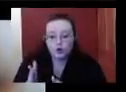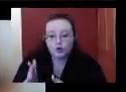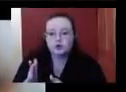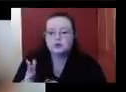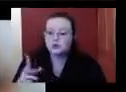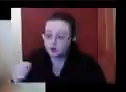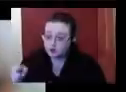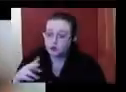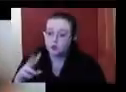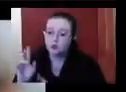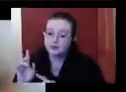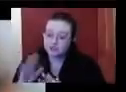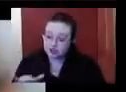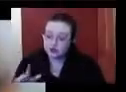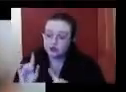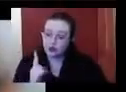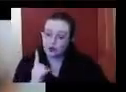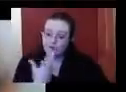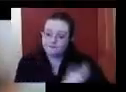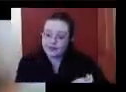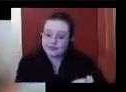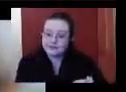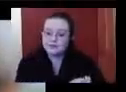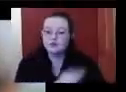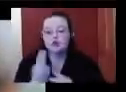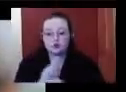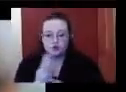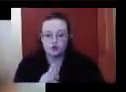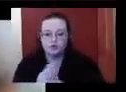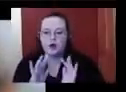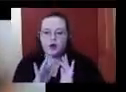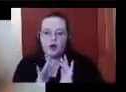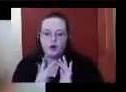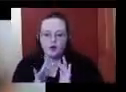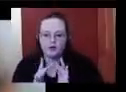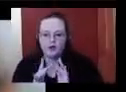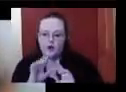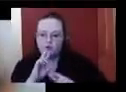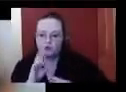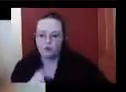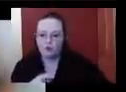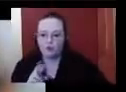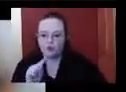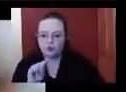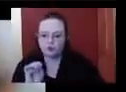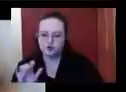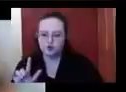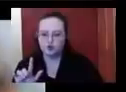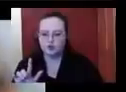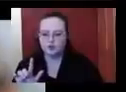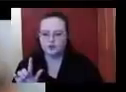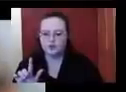routine immunizations using Halton Region's online immunization reporting tool. Go to